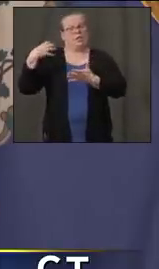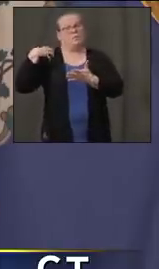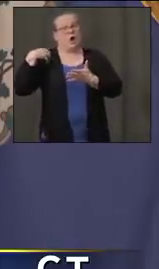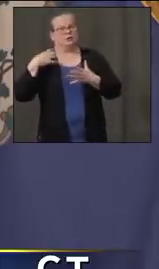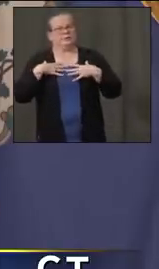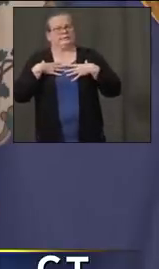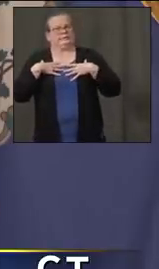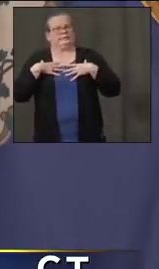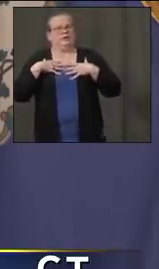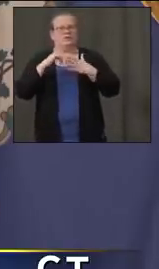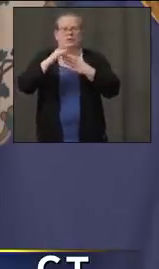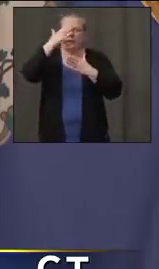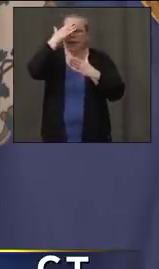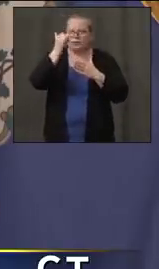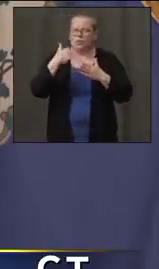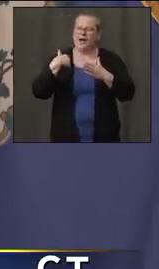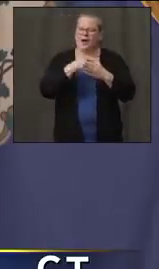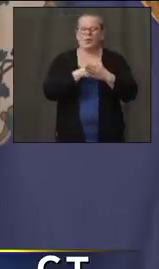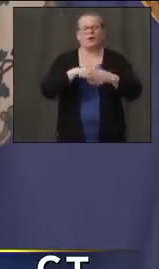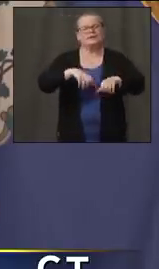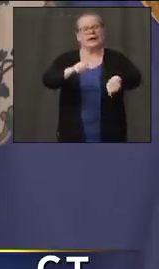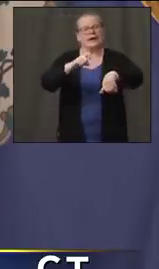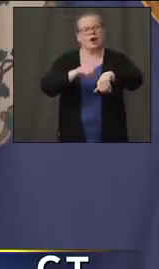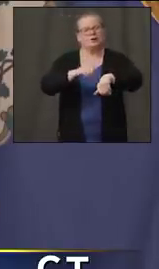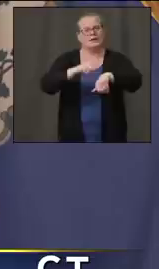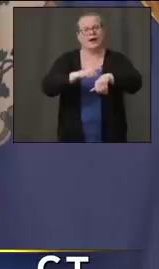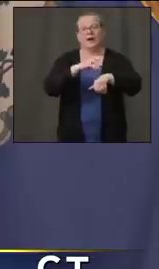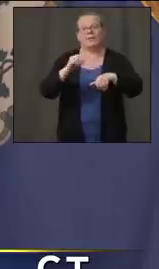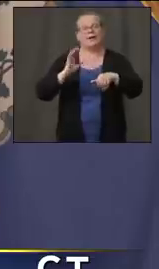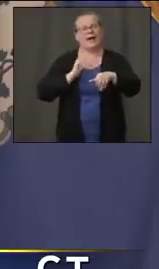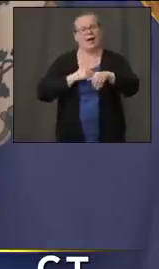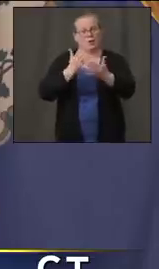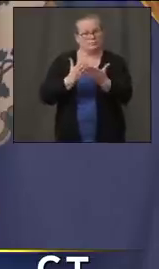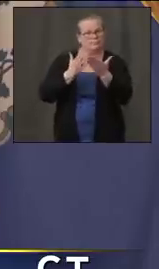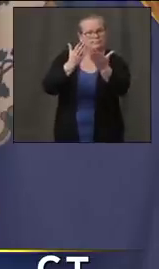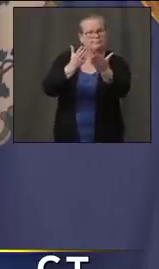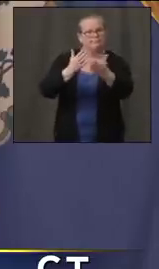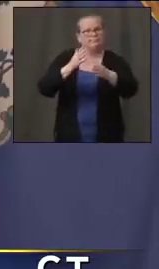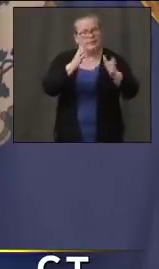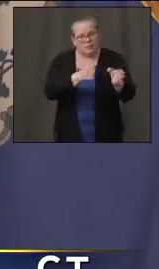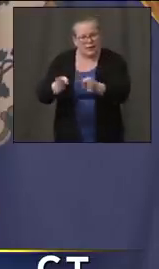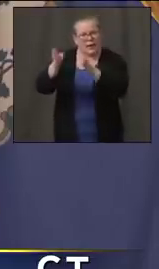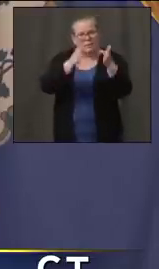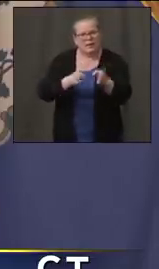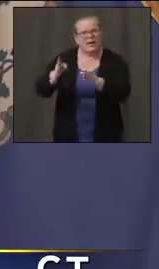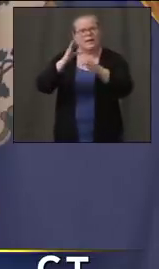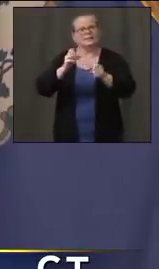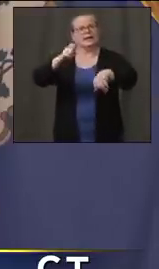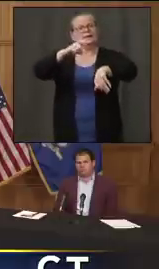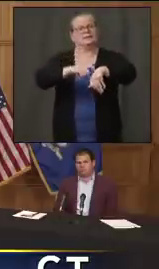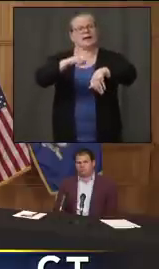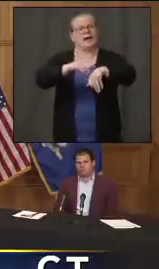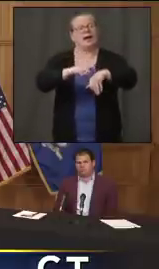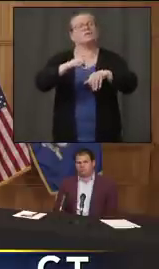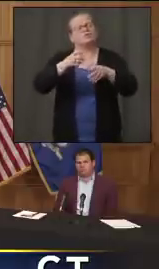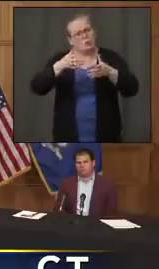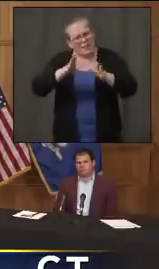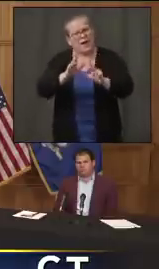those groups confidence. That's how that recovery is a little more accelerated.